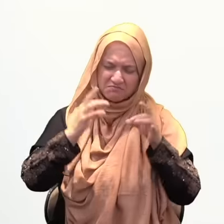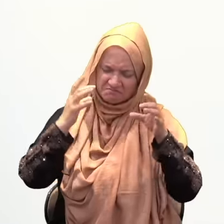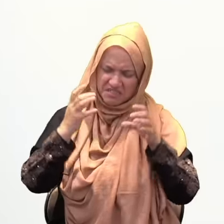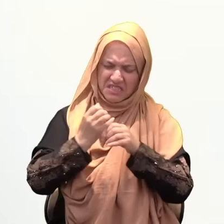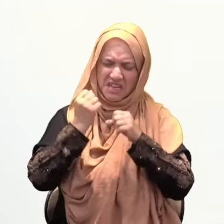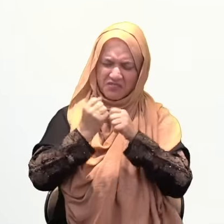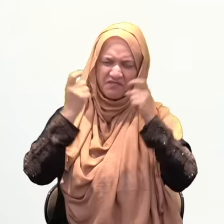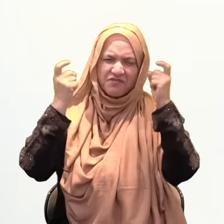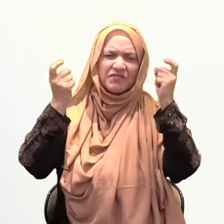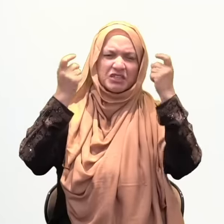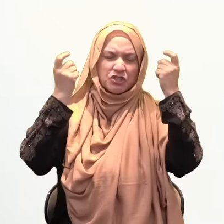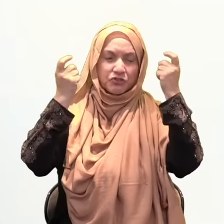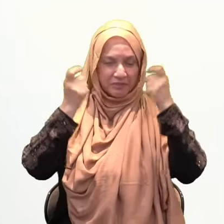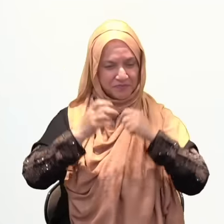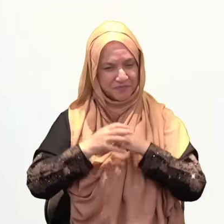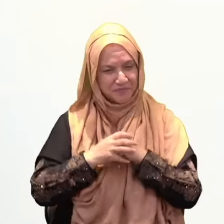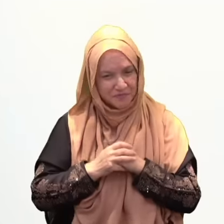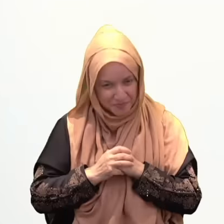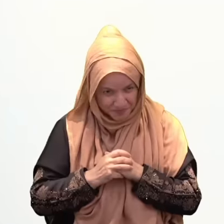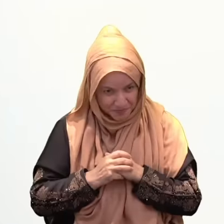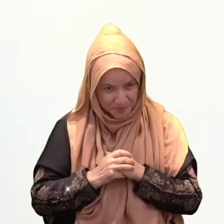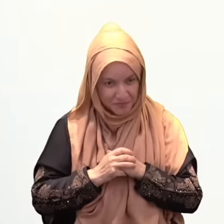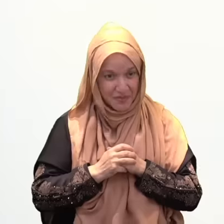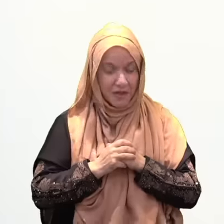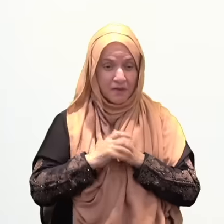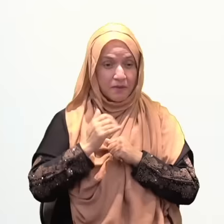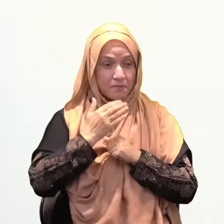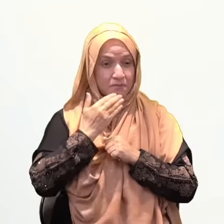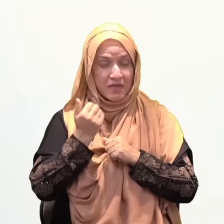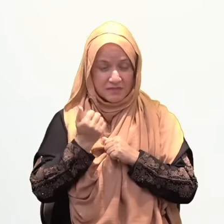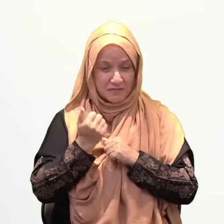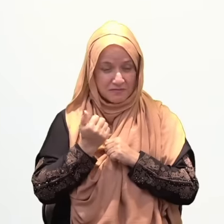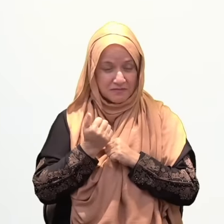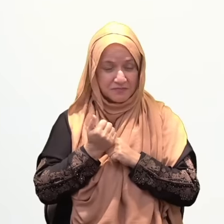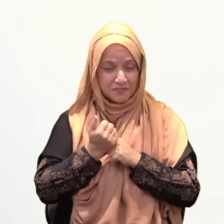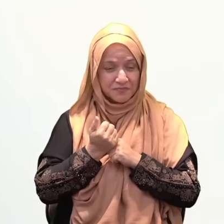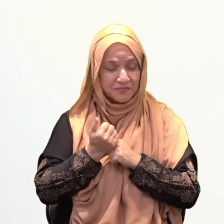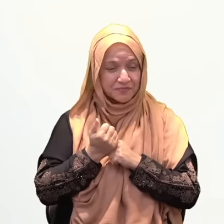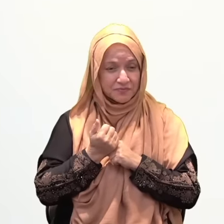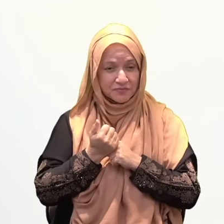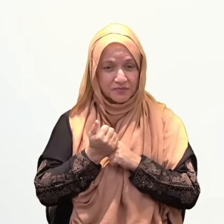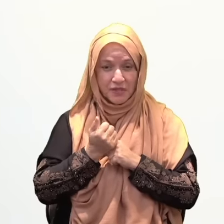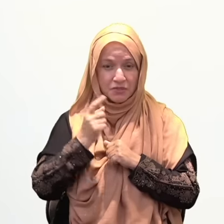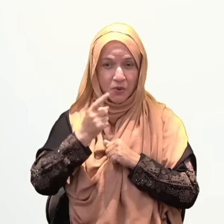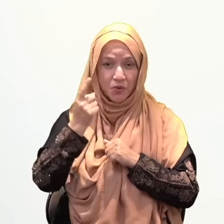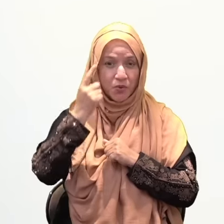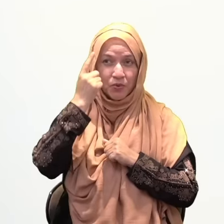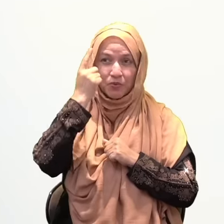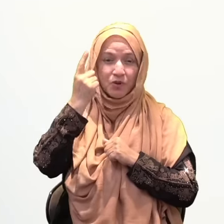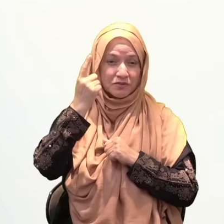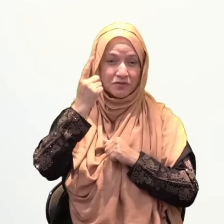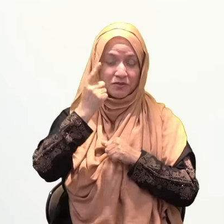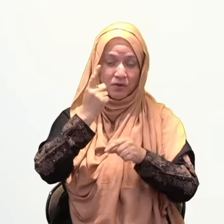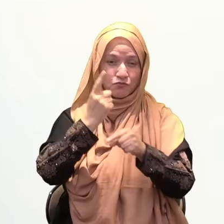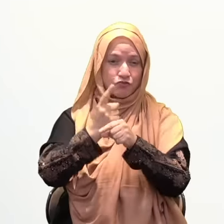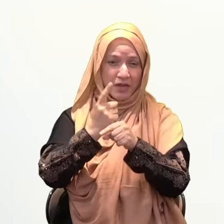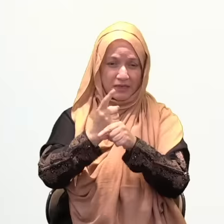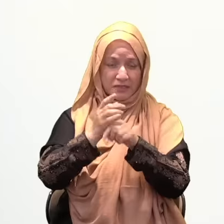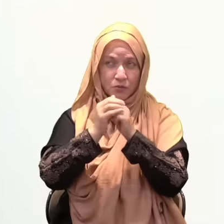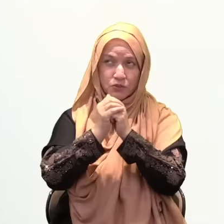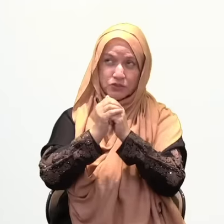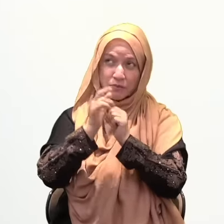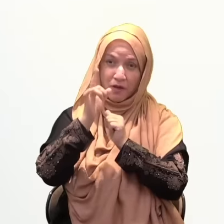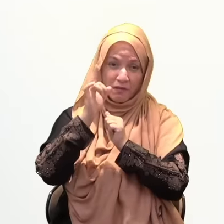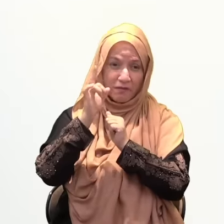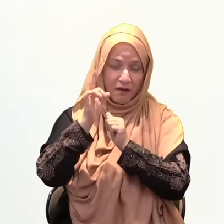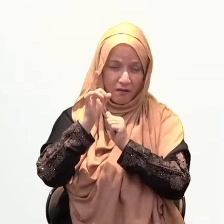We begin by praising Allah subhanahu wa ta'ala and bearing witness that none has the right to be worshipped or unconditionally obeyed except for him. And we bear witness